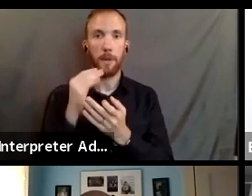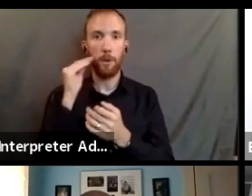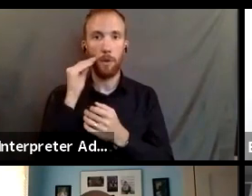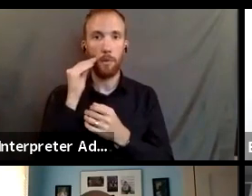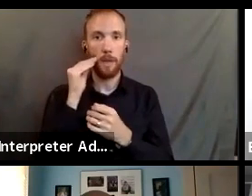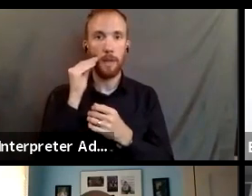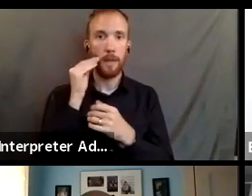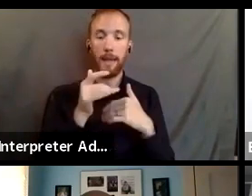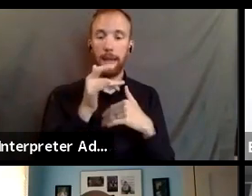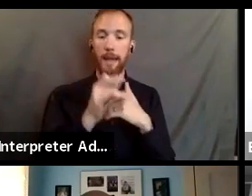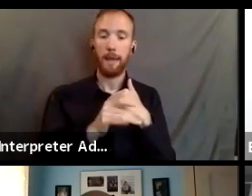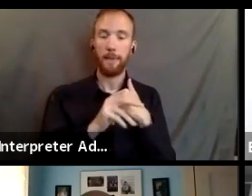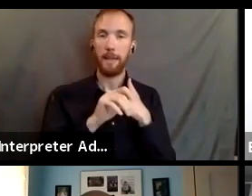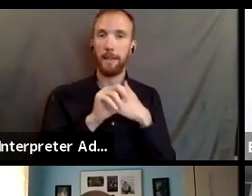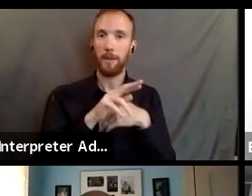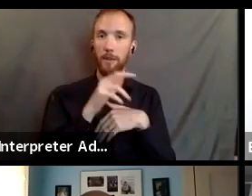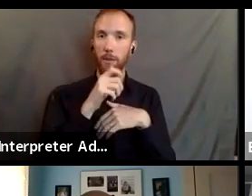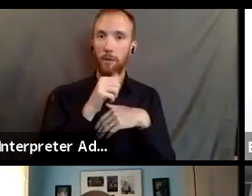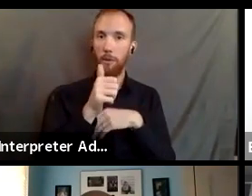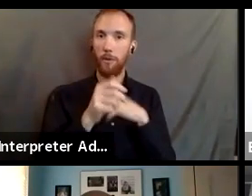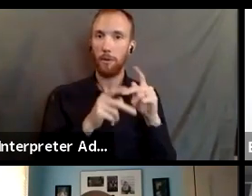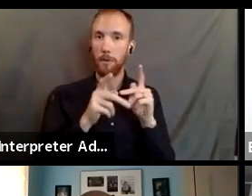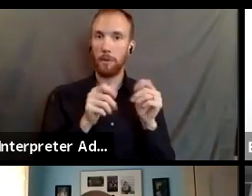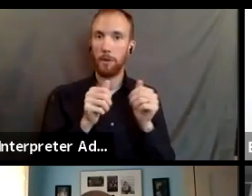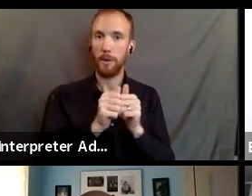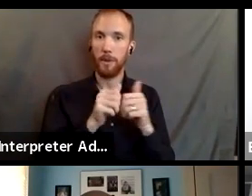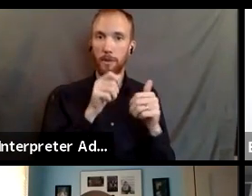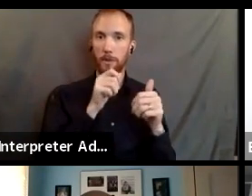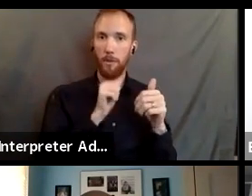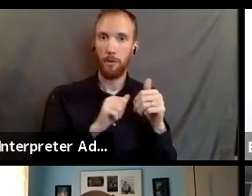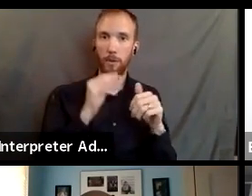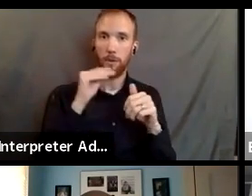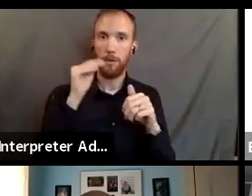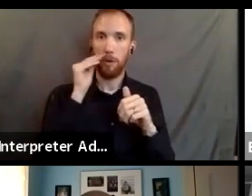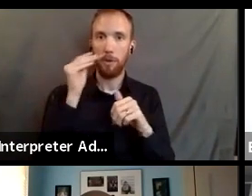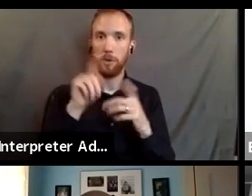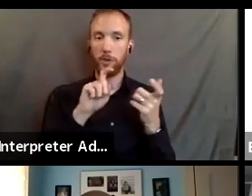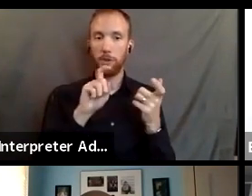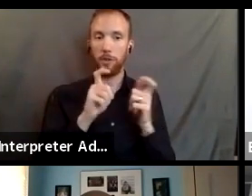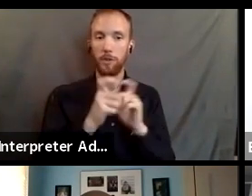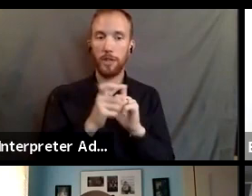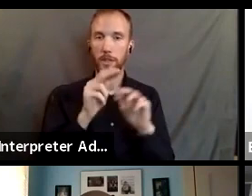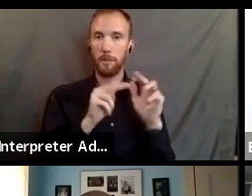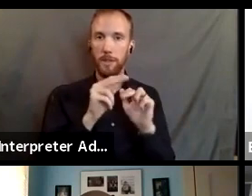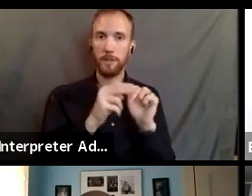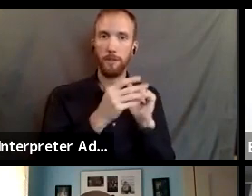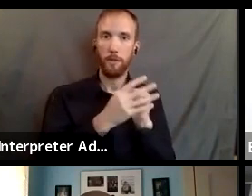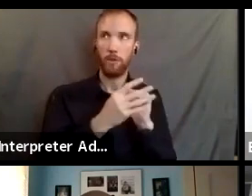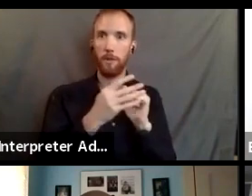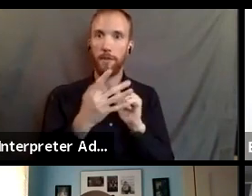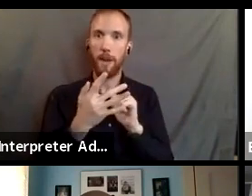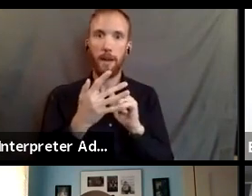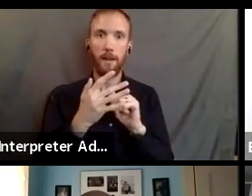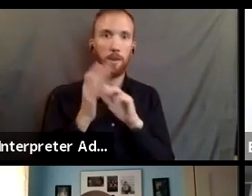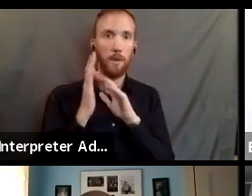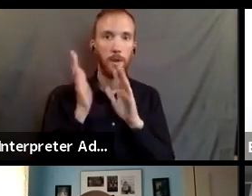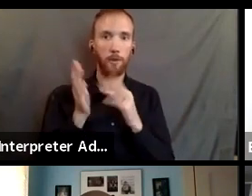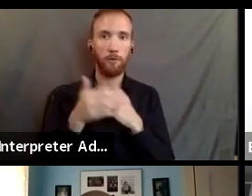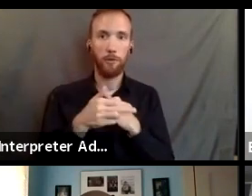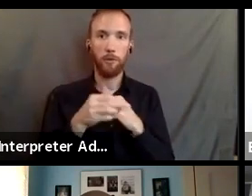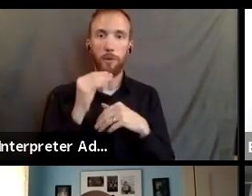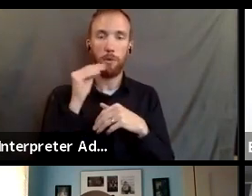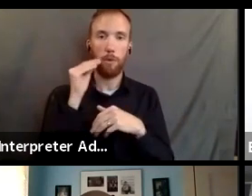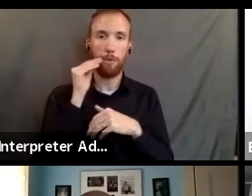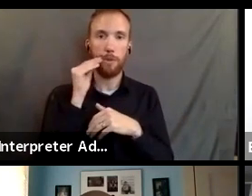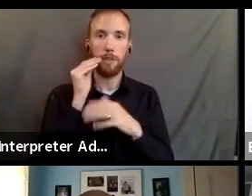old smaller ranches or victorian homes are being converted to four to five bedroom large homes surrounding schools are overcrowded or